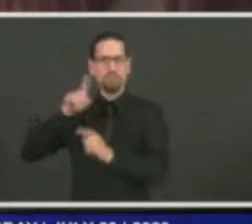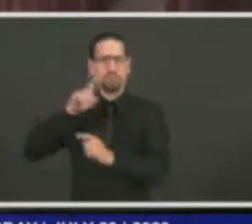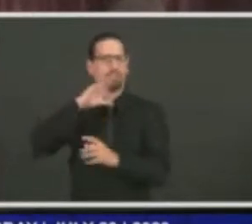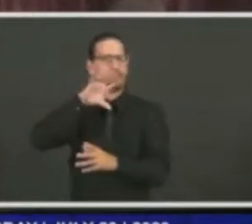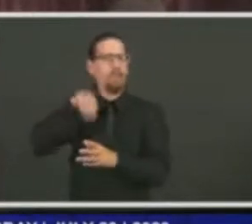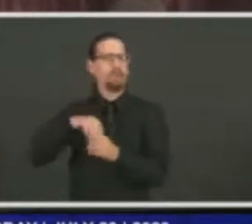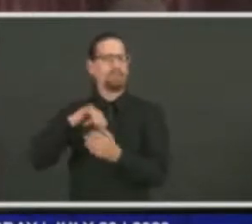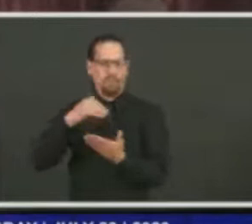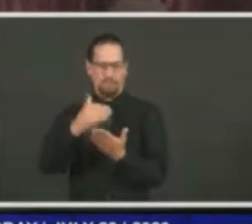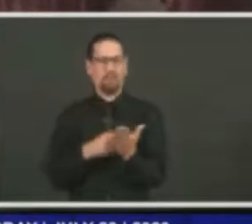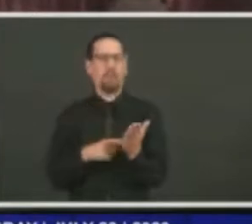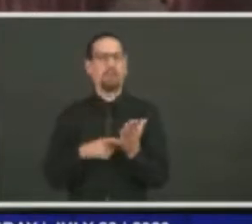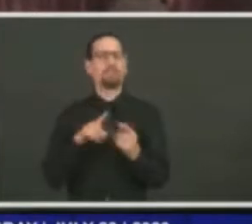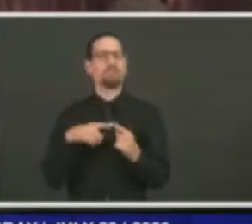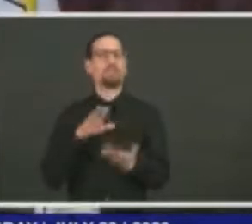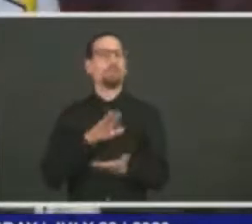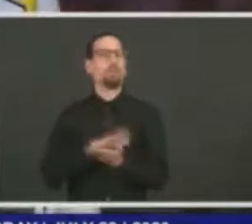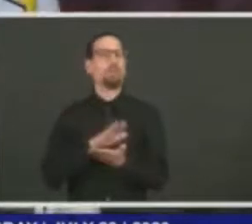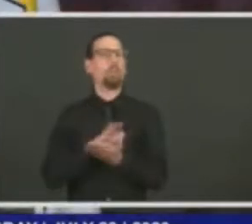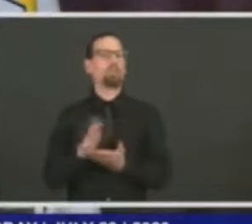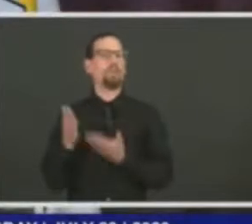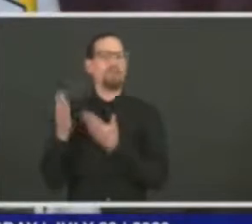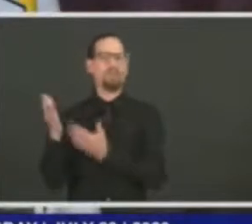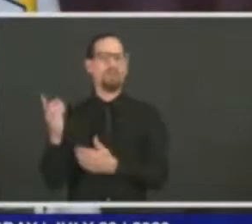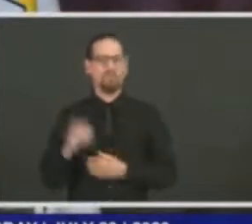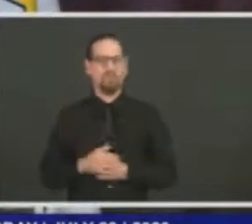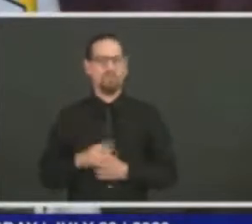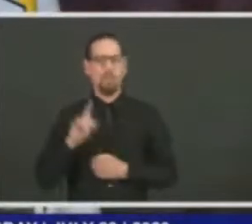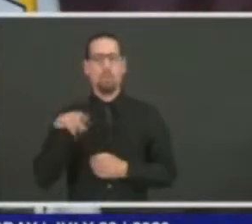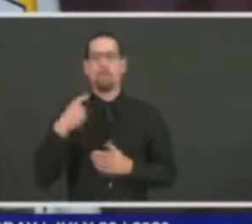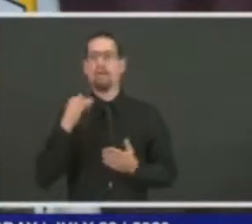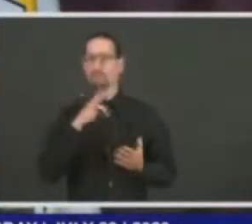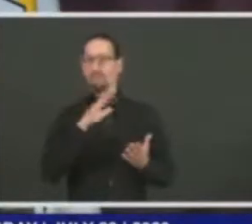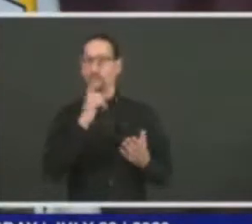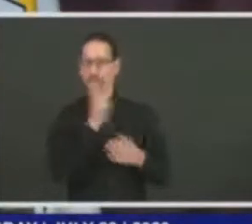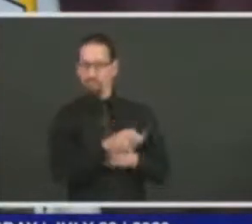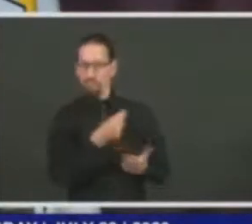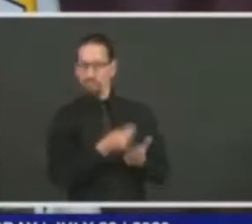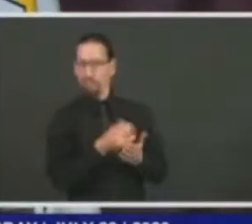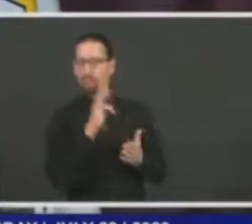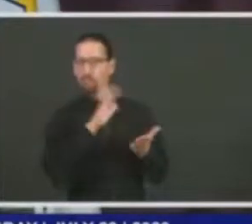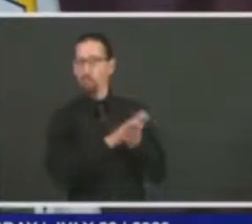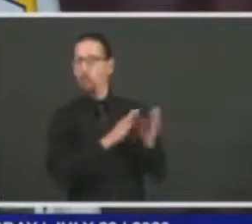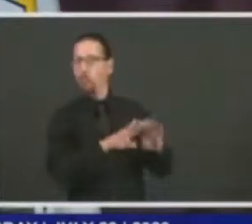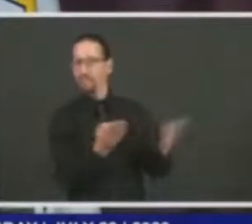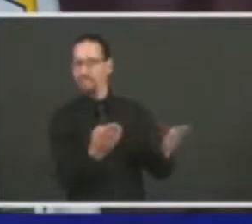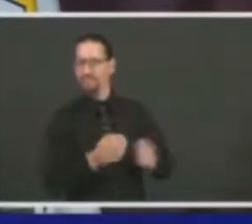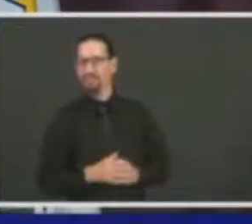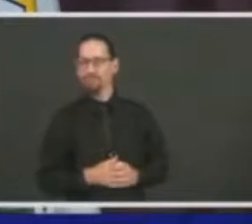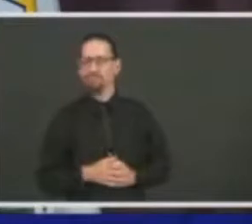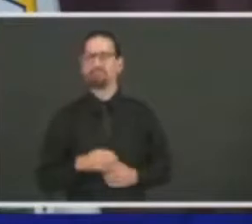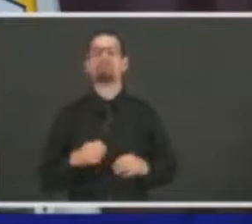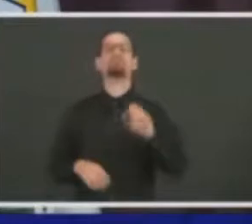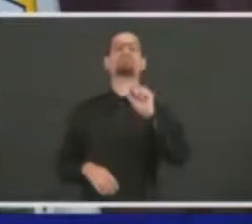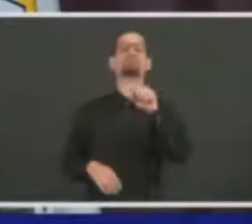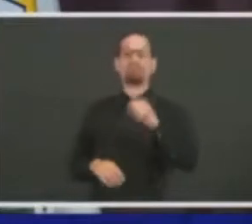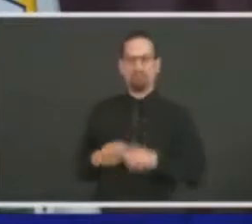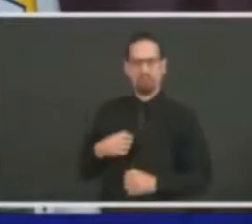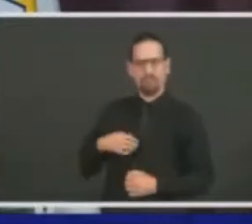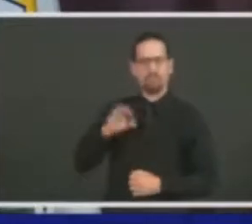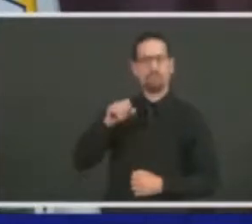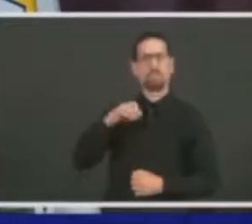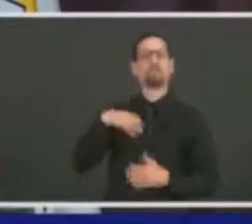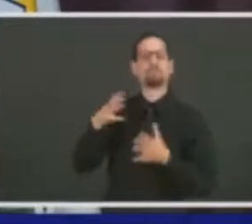do in-person reopening. Yeah. So we have allocated 50 million additionally to cities and towns to help them with the